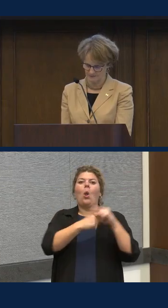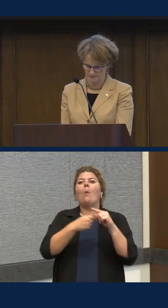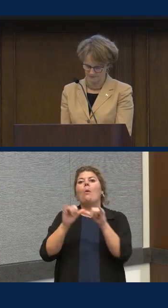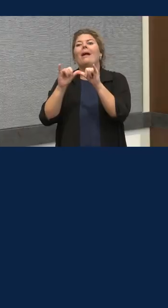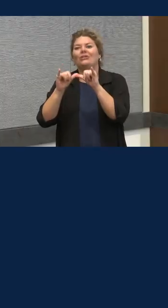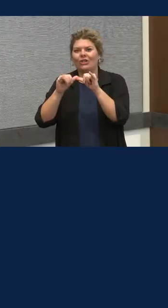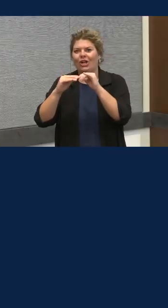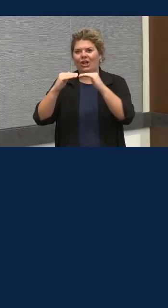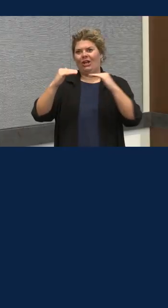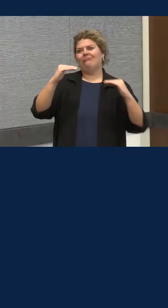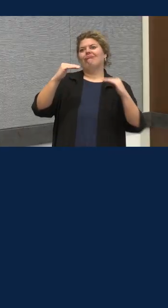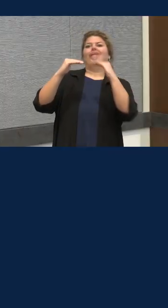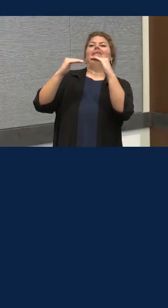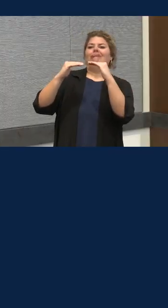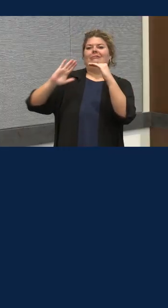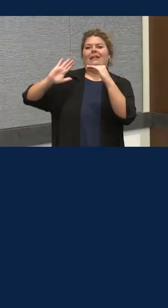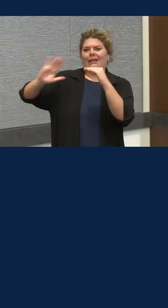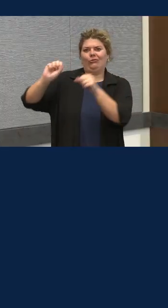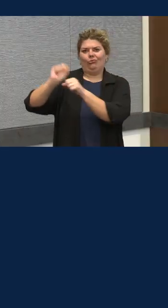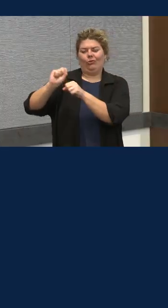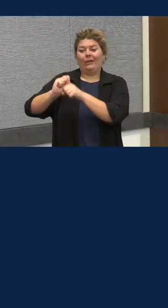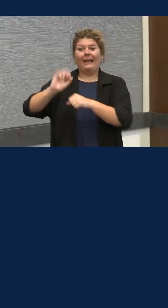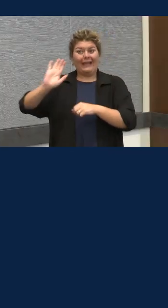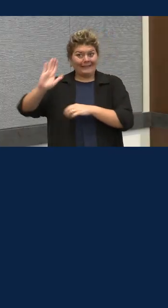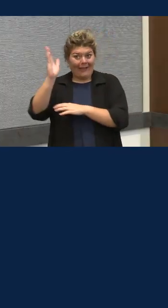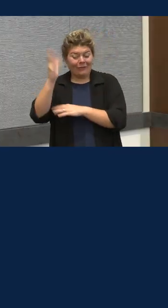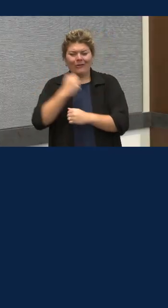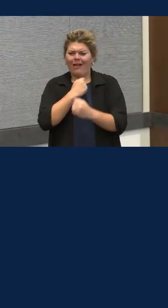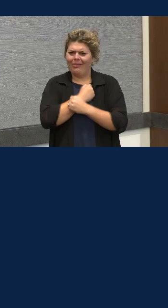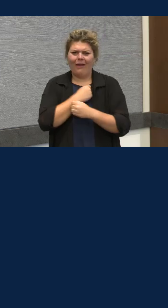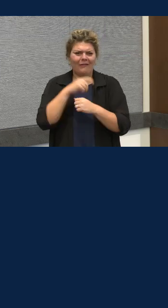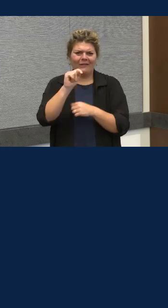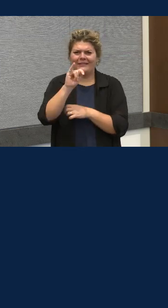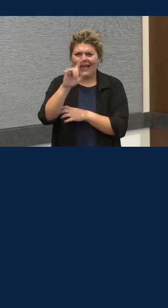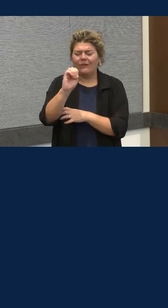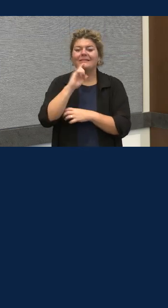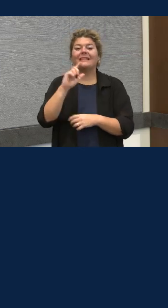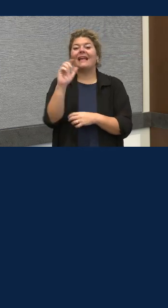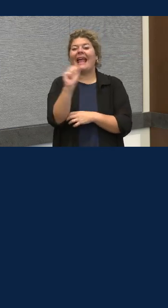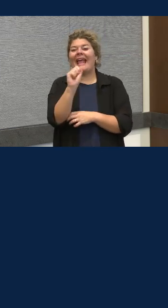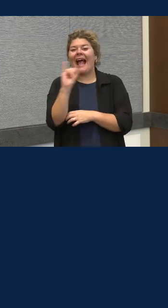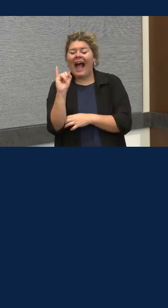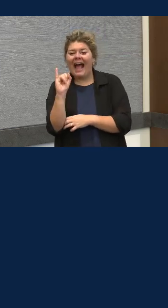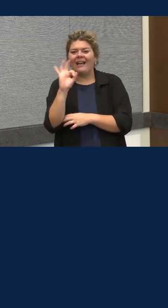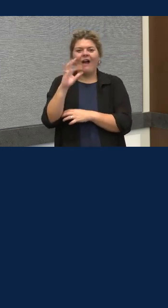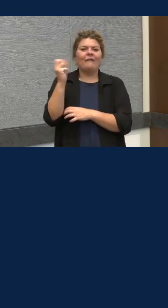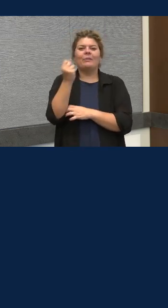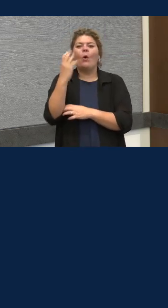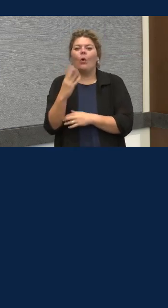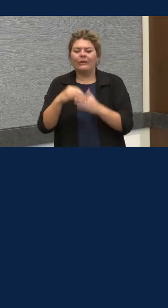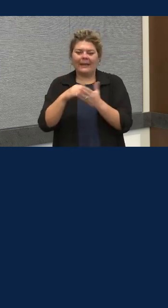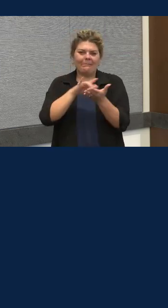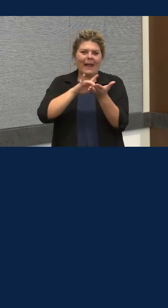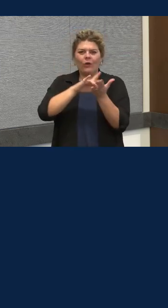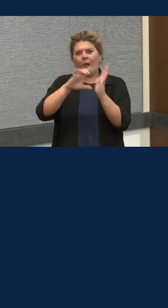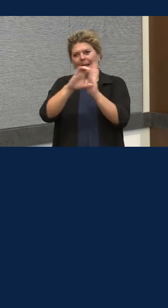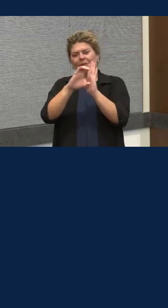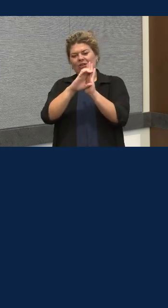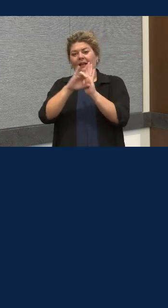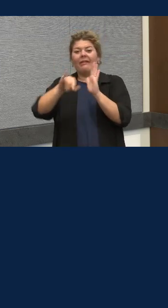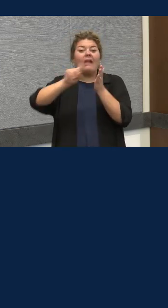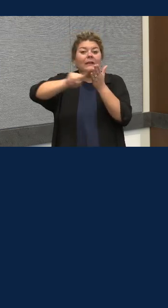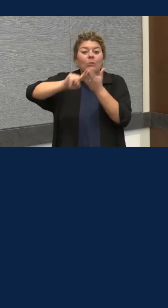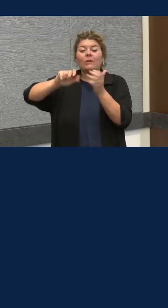community. His lecture, and I love the title, "The AI of the Beholder in Medical Imaging," explores